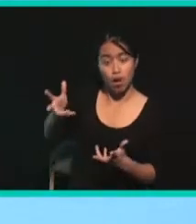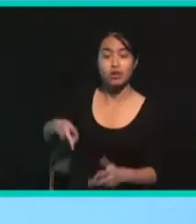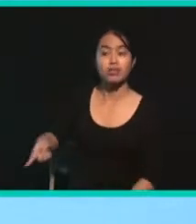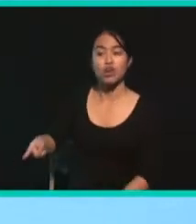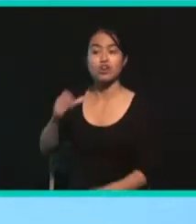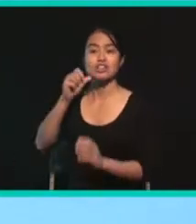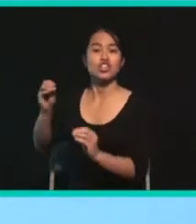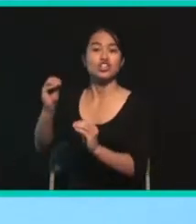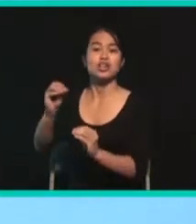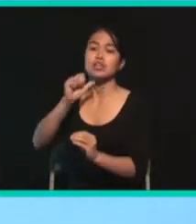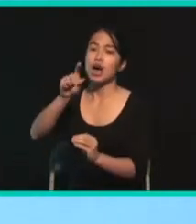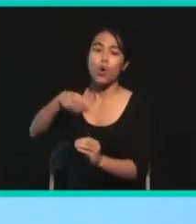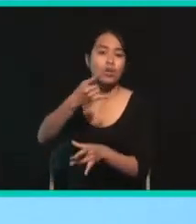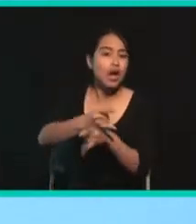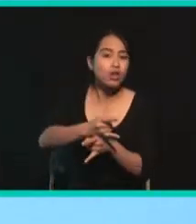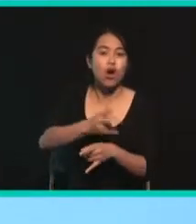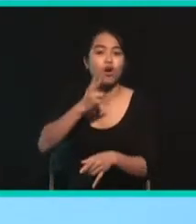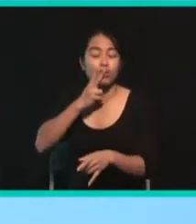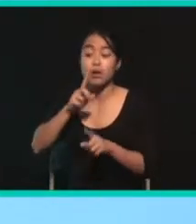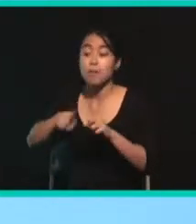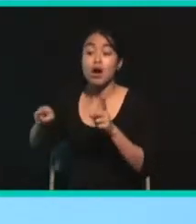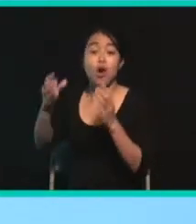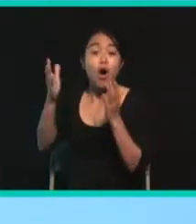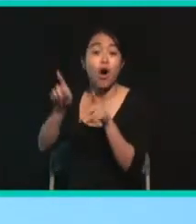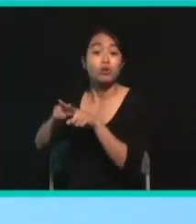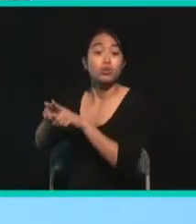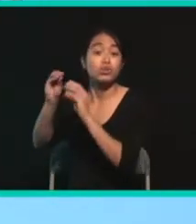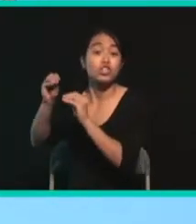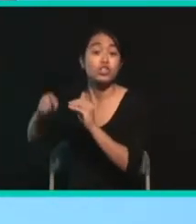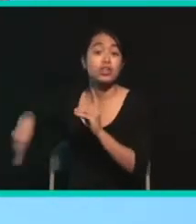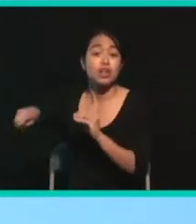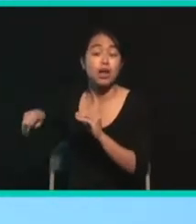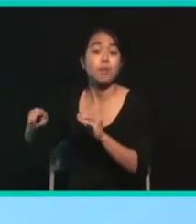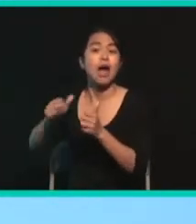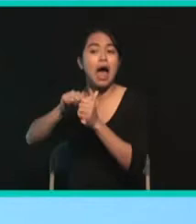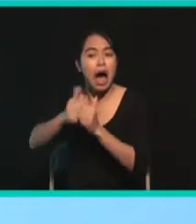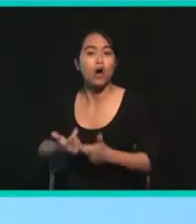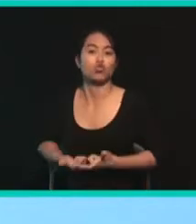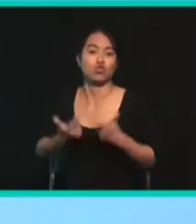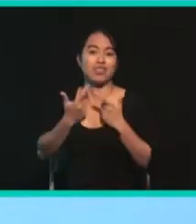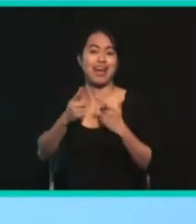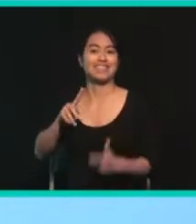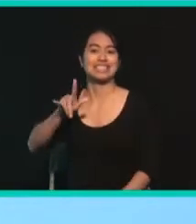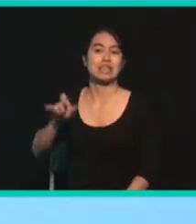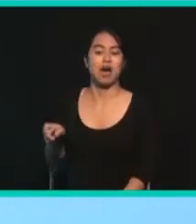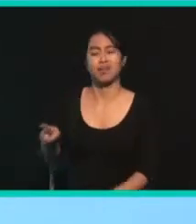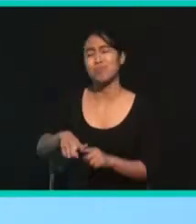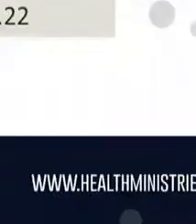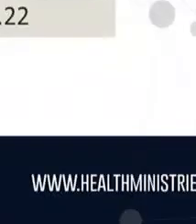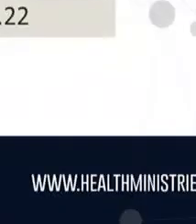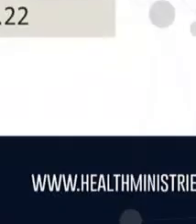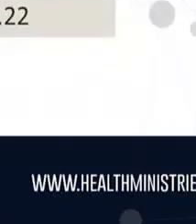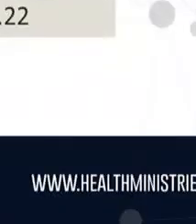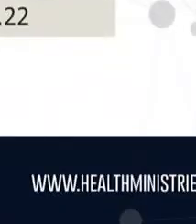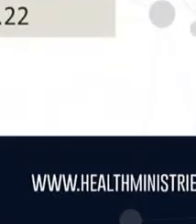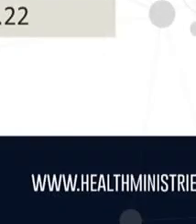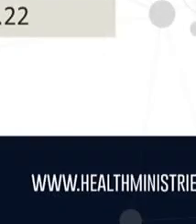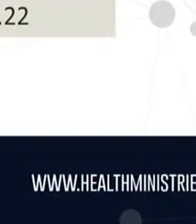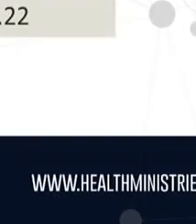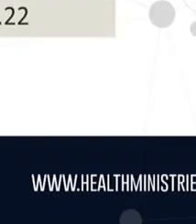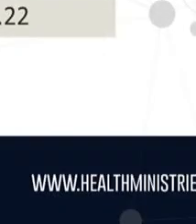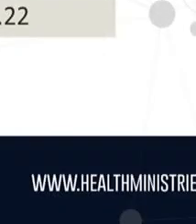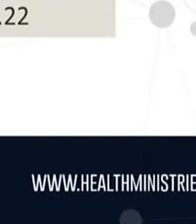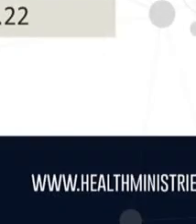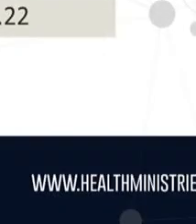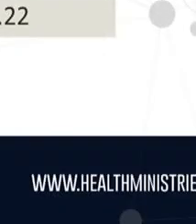to use substances and alcohol, but we're also teaching them to live a healthy lifestyle. Well, these are college students. So when you're actually looking